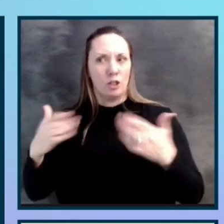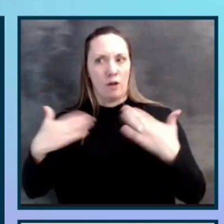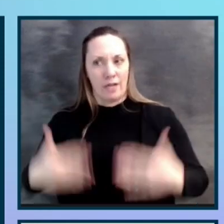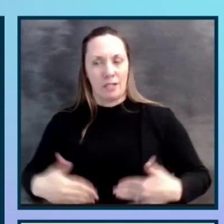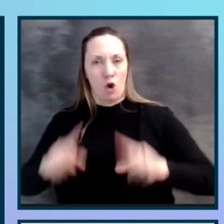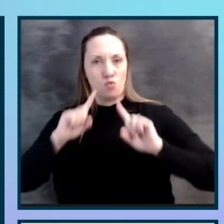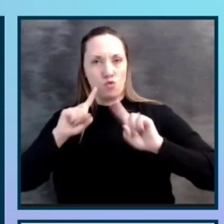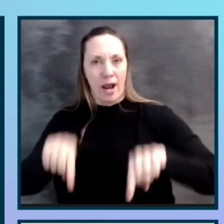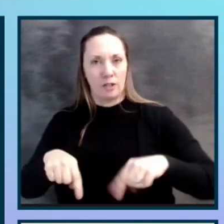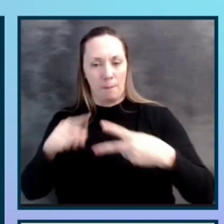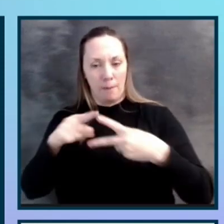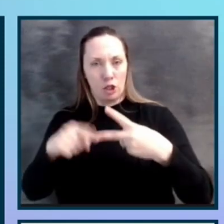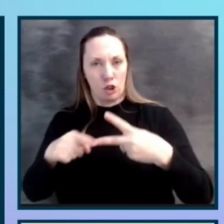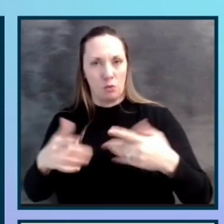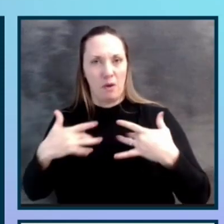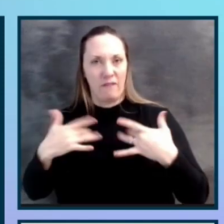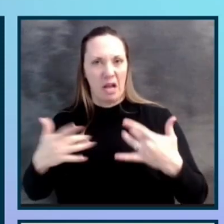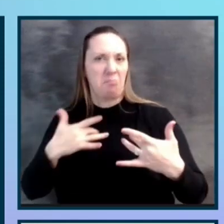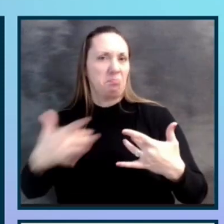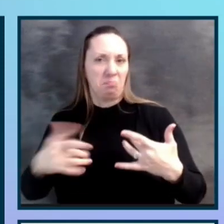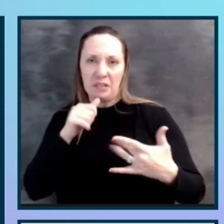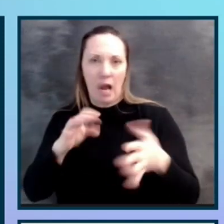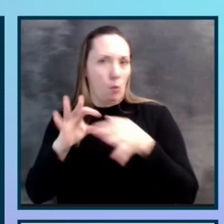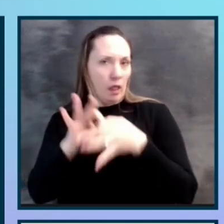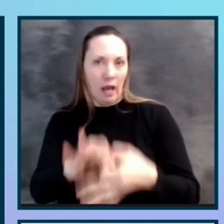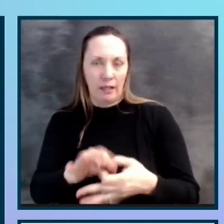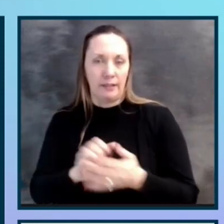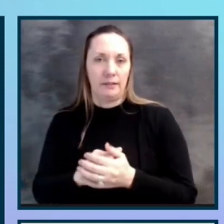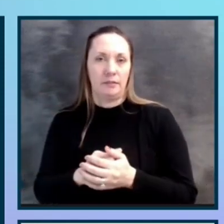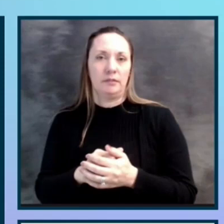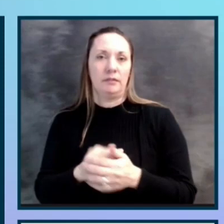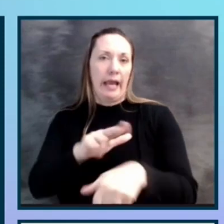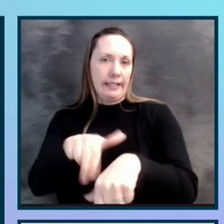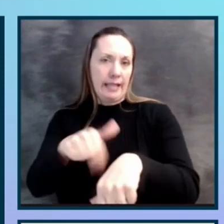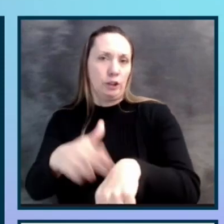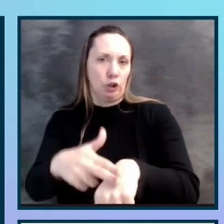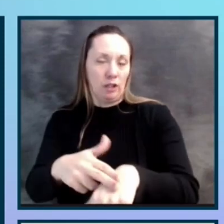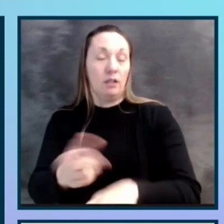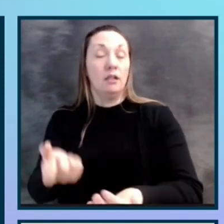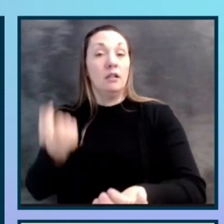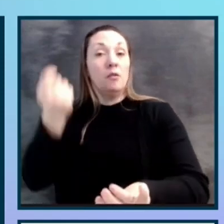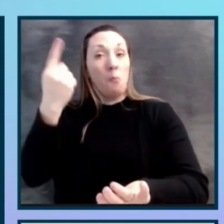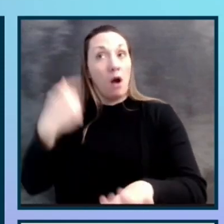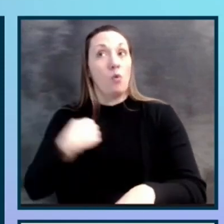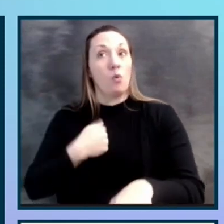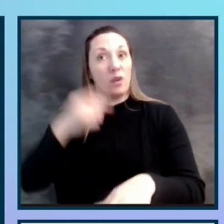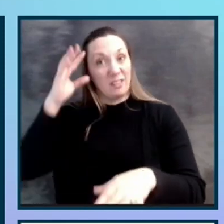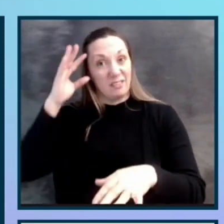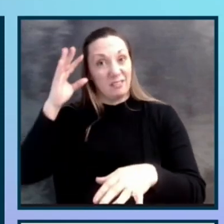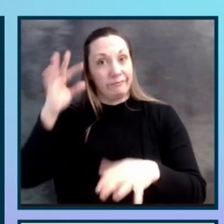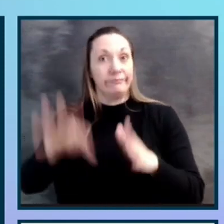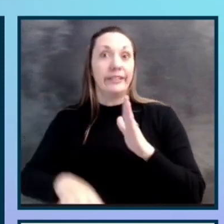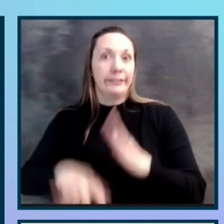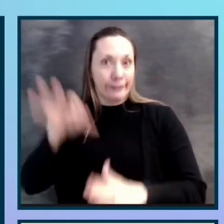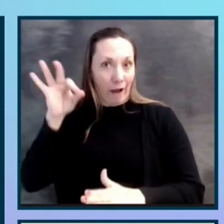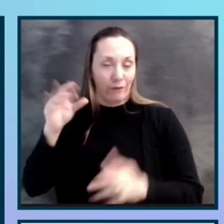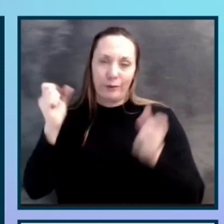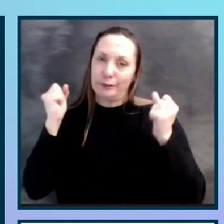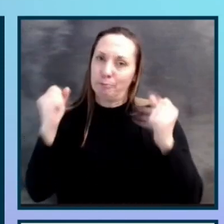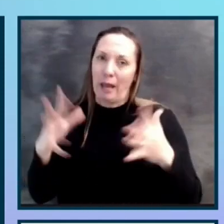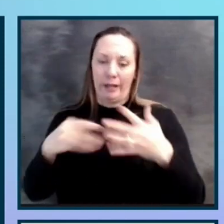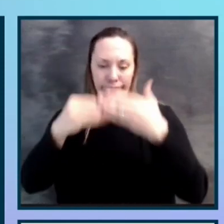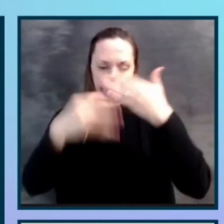the two events are generally unrelated in nature. As we discovered, there are many other definitions depending on the